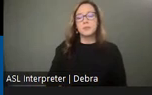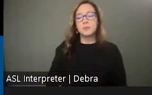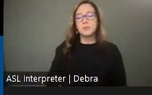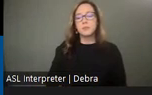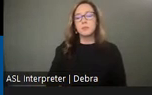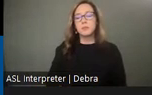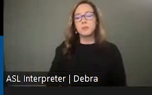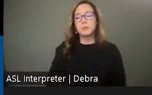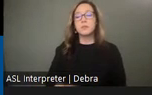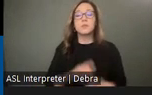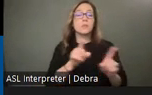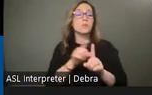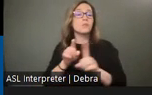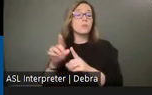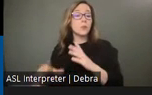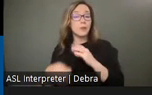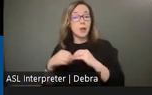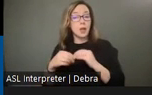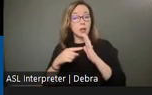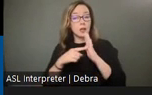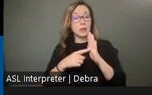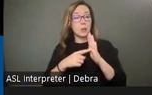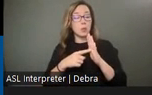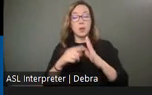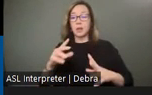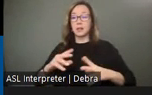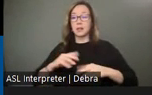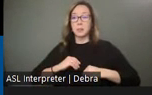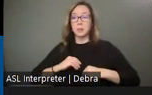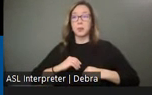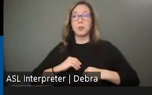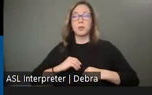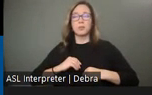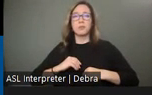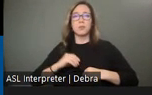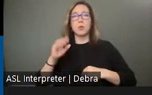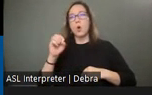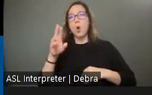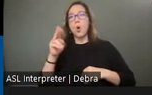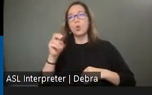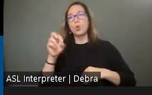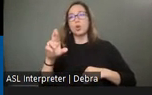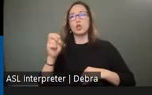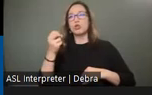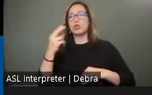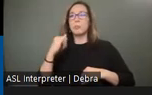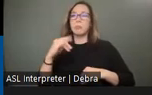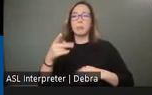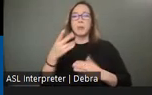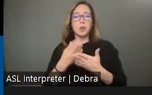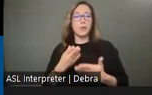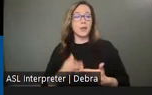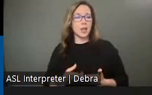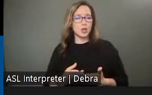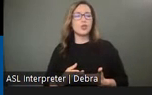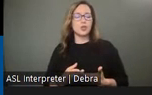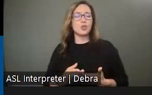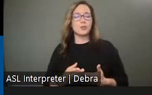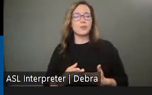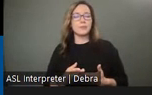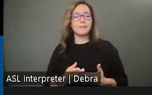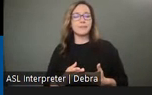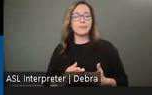We've also added examples of acceptable ownership verification. There's historically been a very